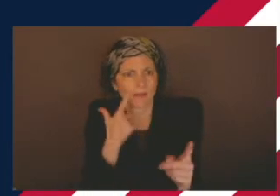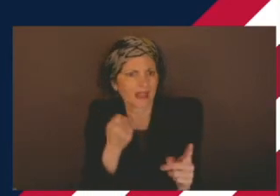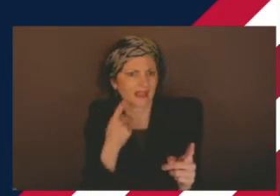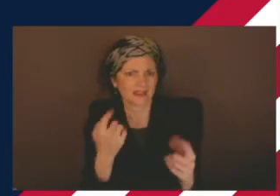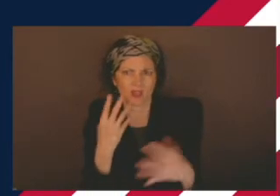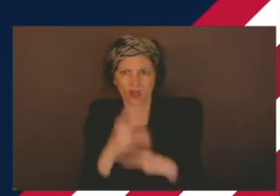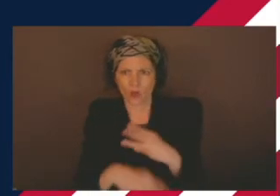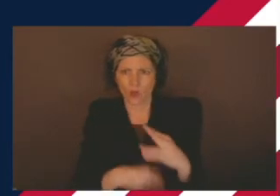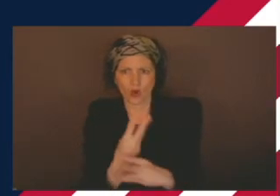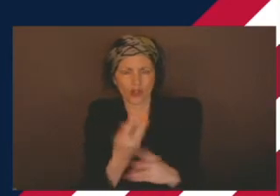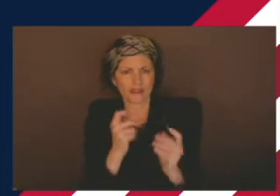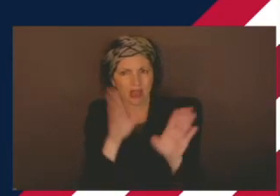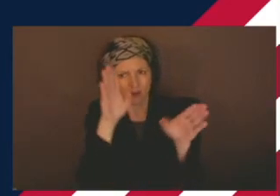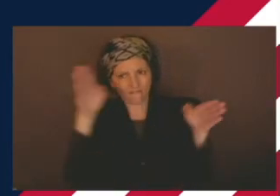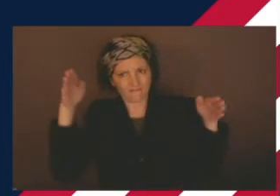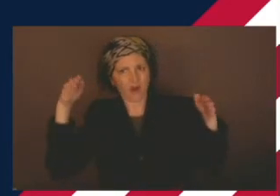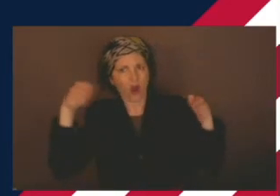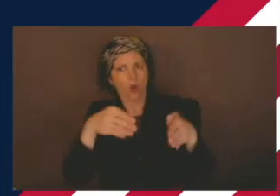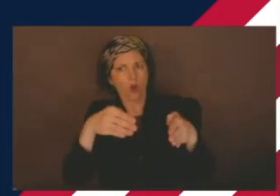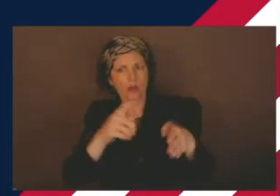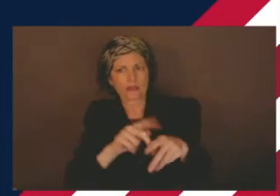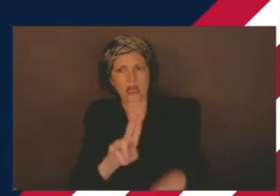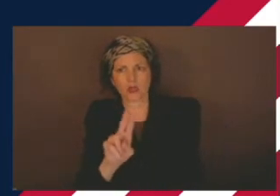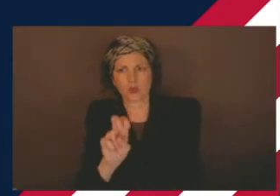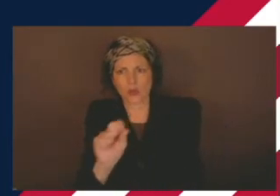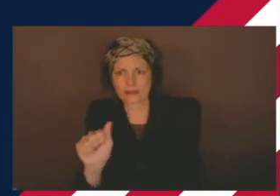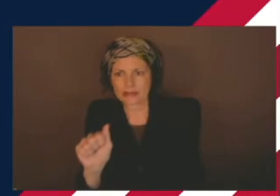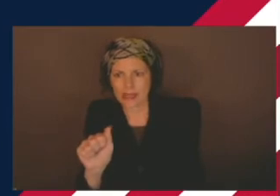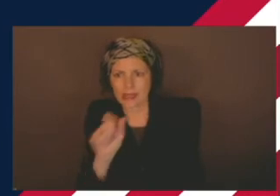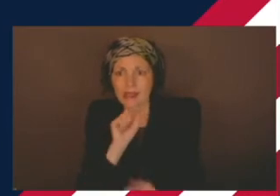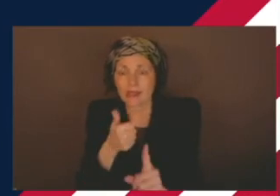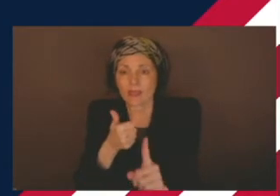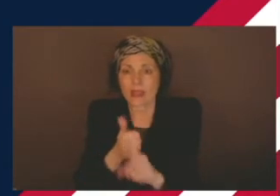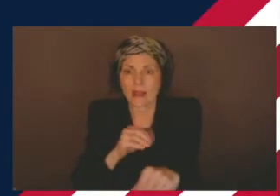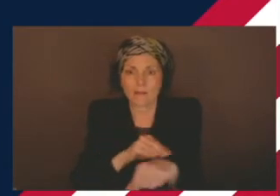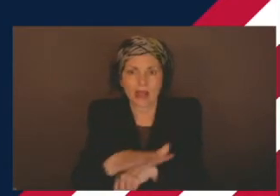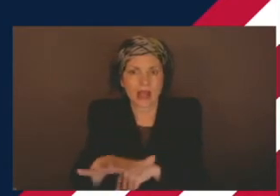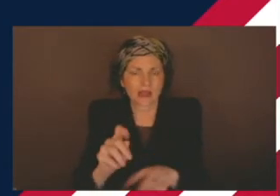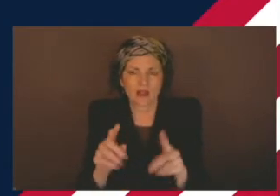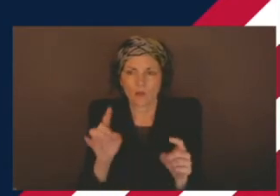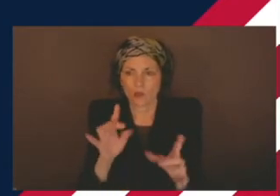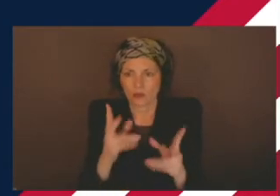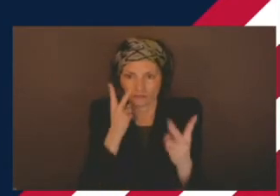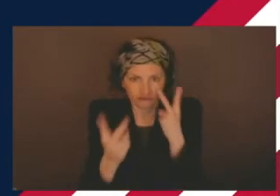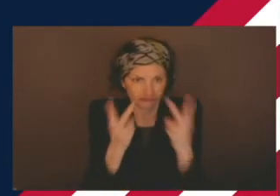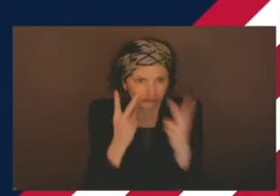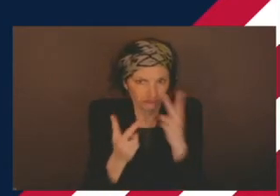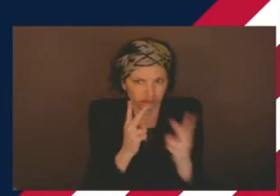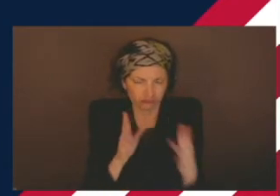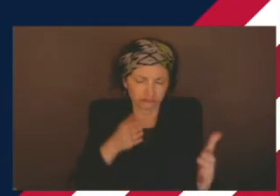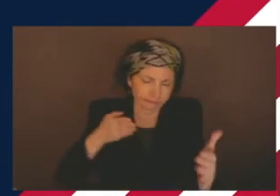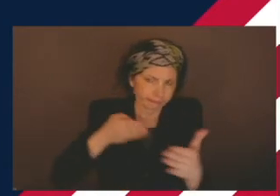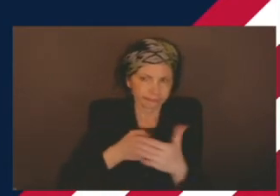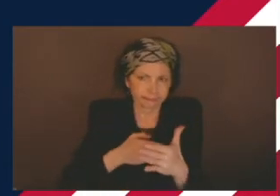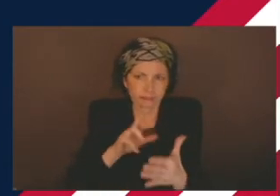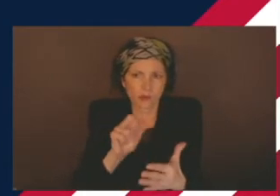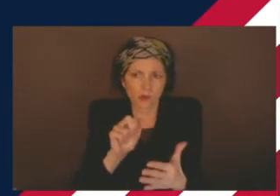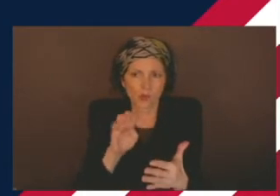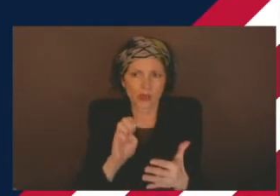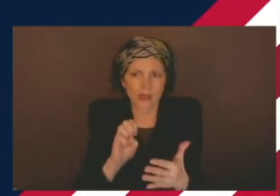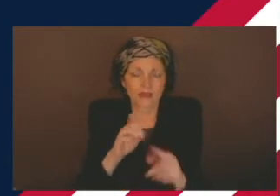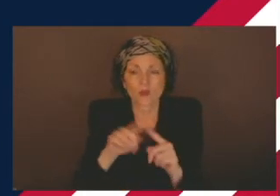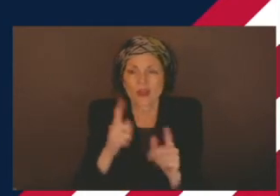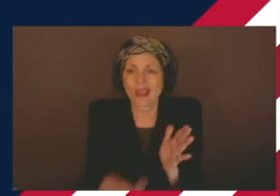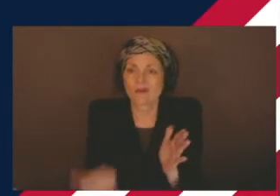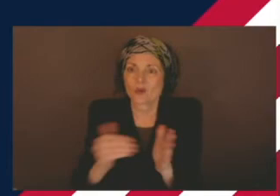on the United States and the impact and the manifestation of systemic racism, we have to define it each and every time we talk and